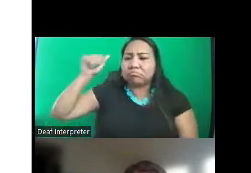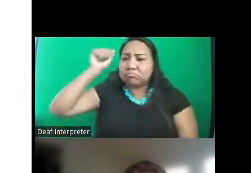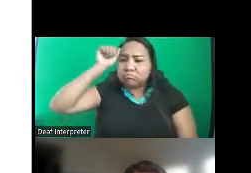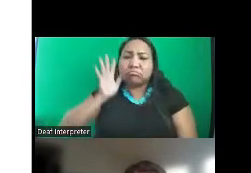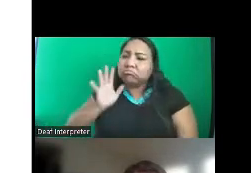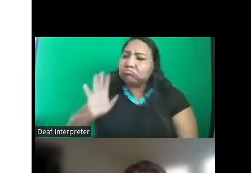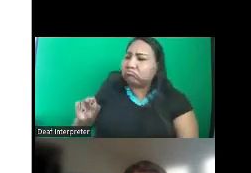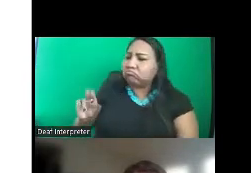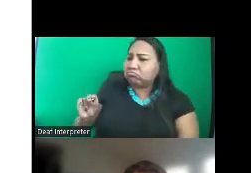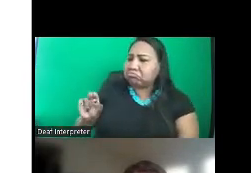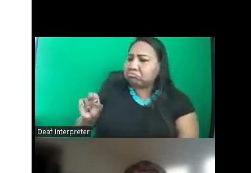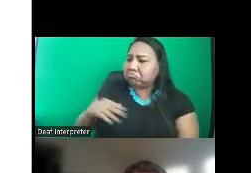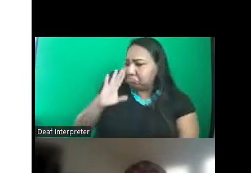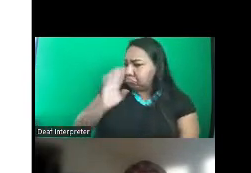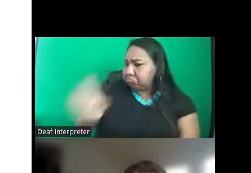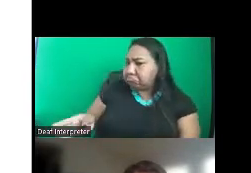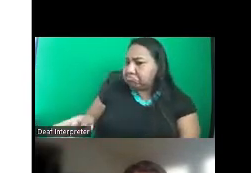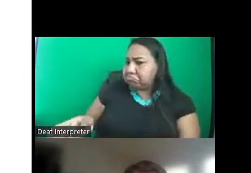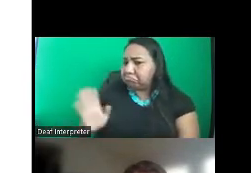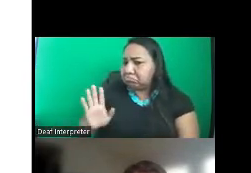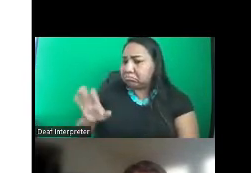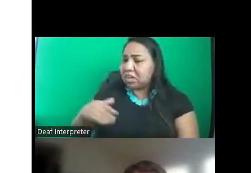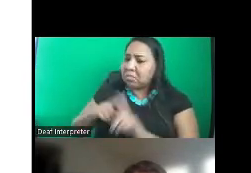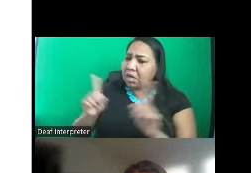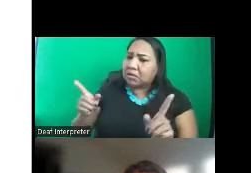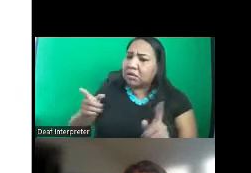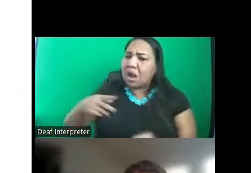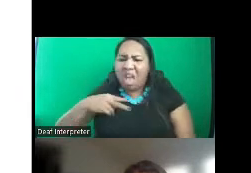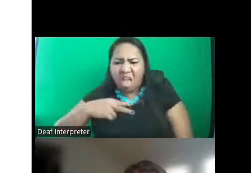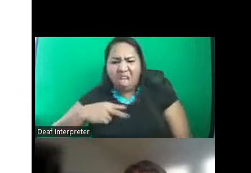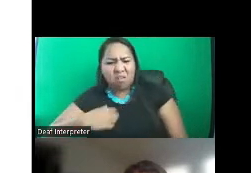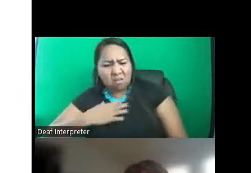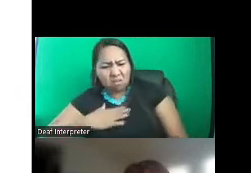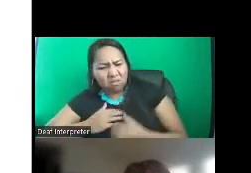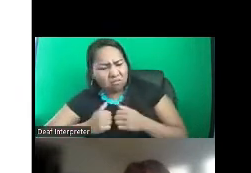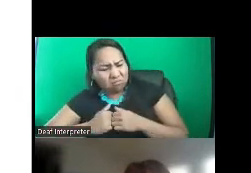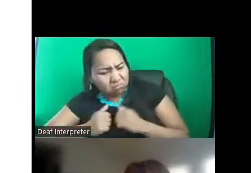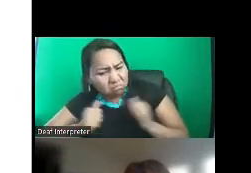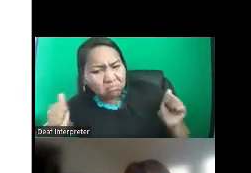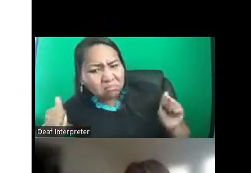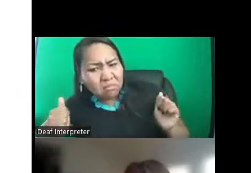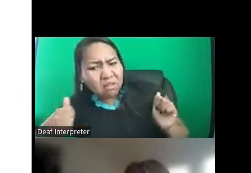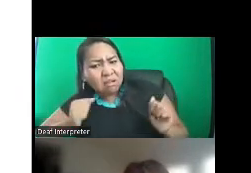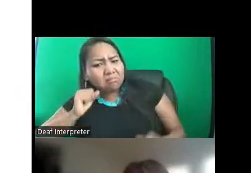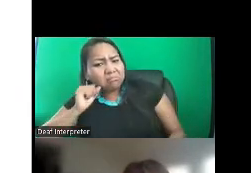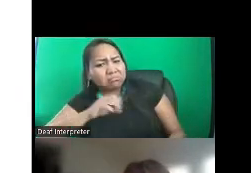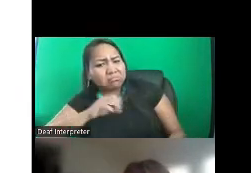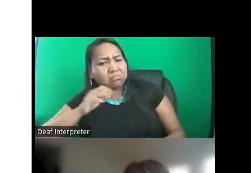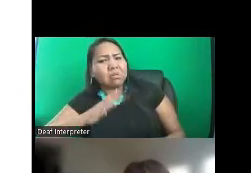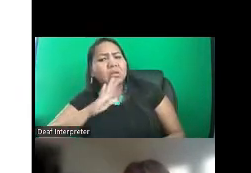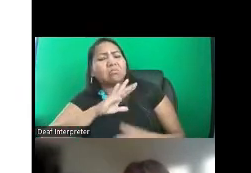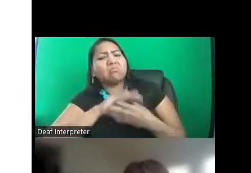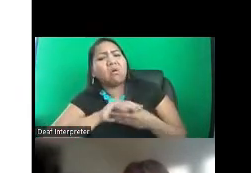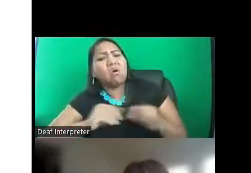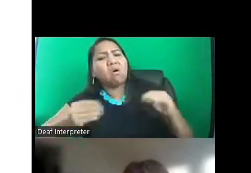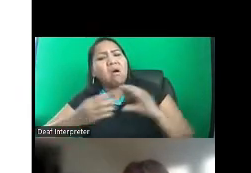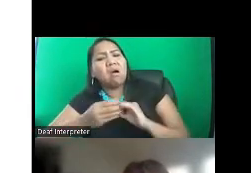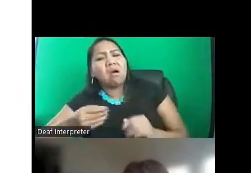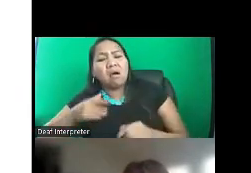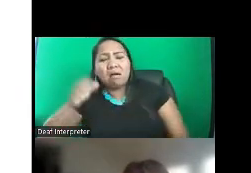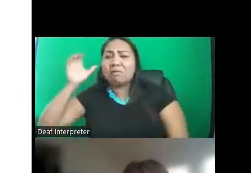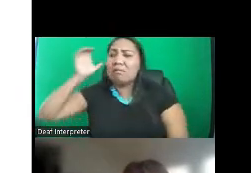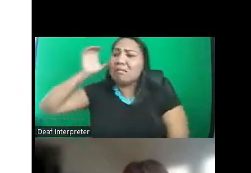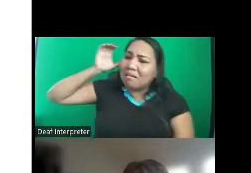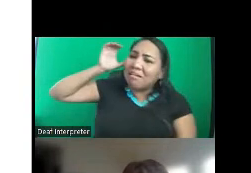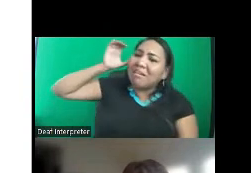they just open up and they want to tell you a story. And just, I know, down in South Dakota, you know,